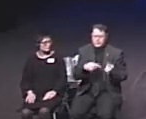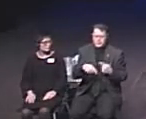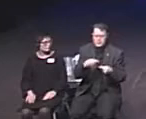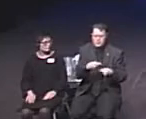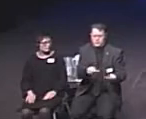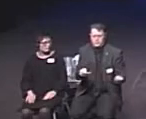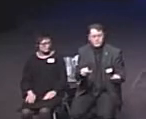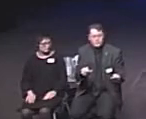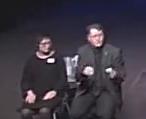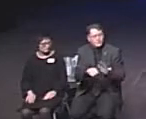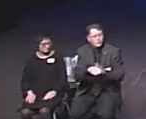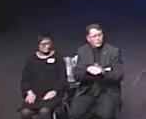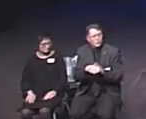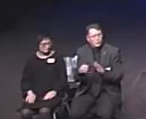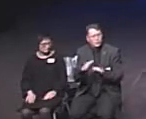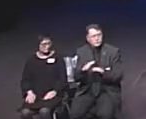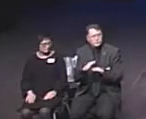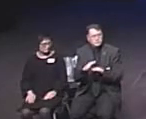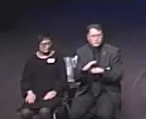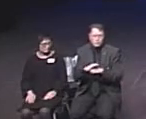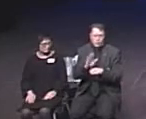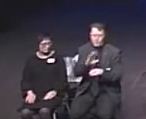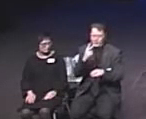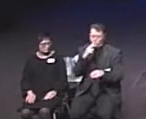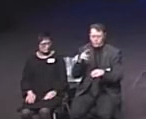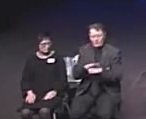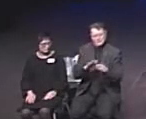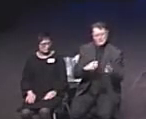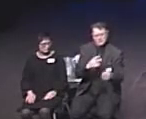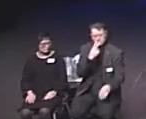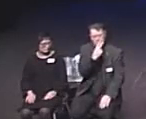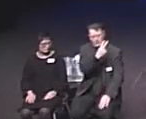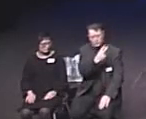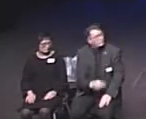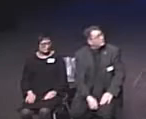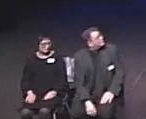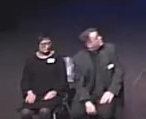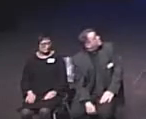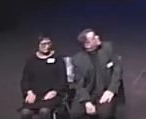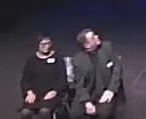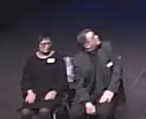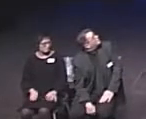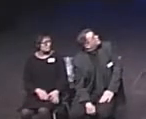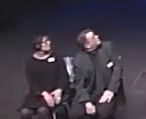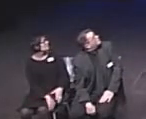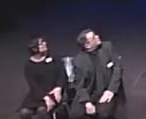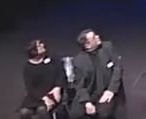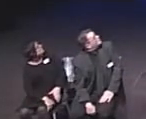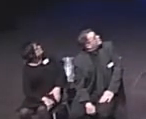picture to the right there, the left in from your, you can see, yeah, what is it you can